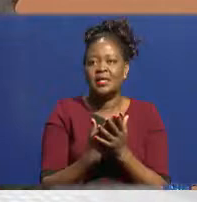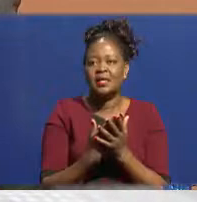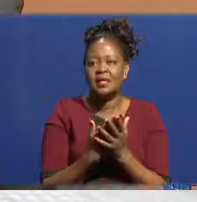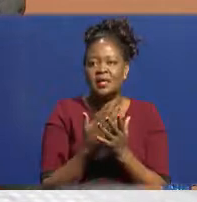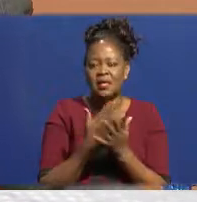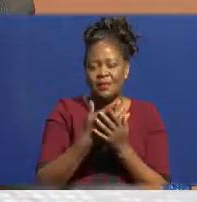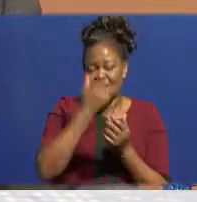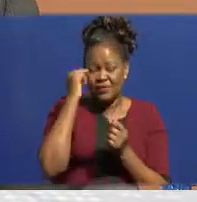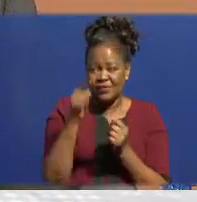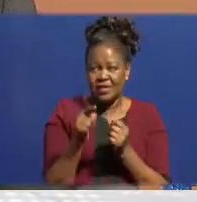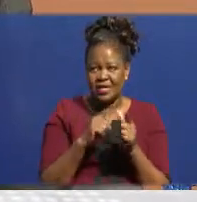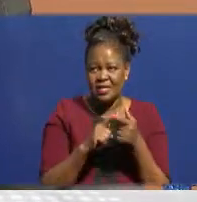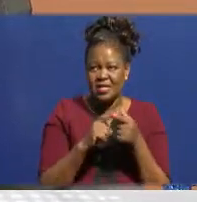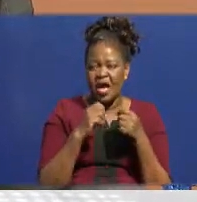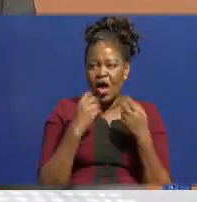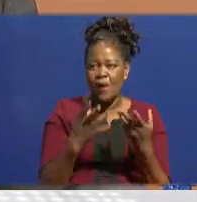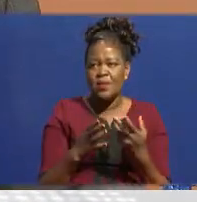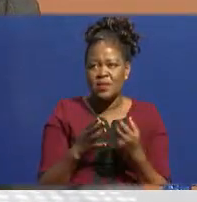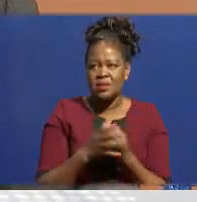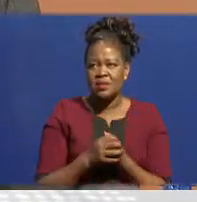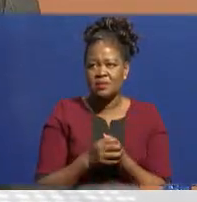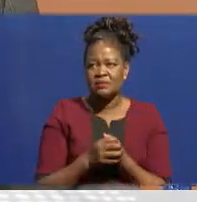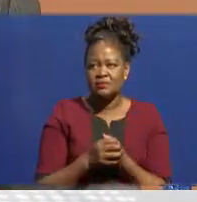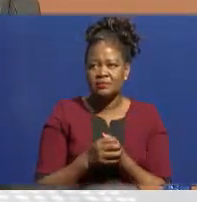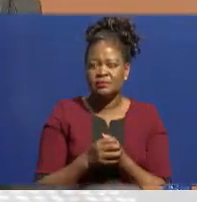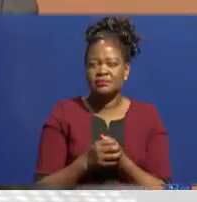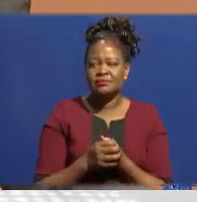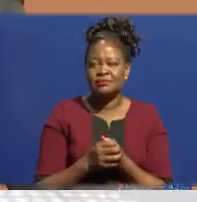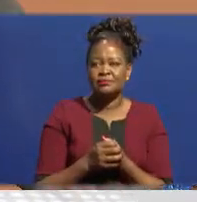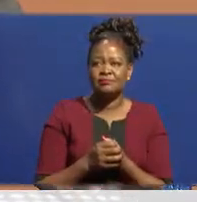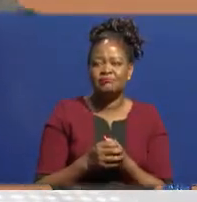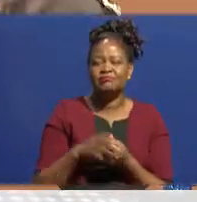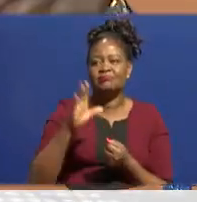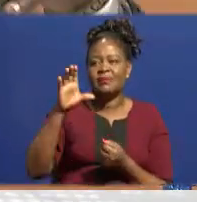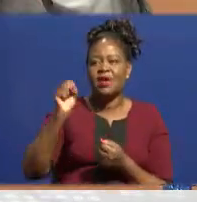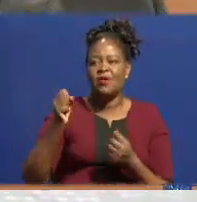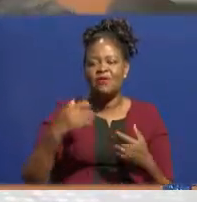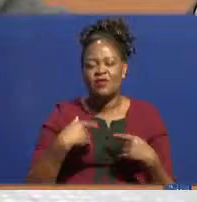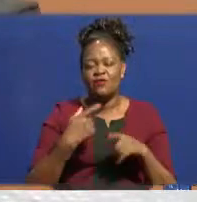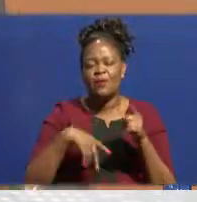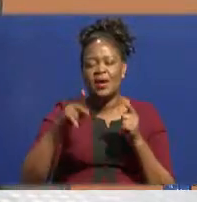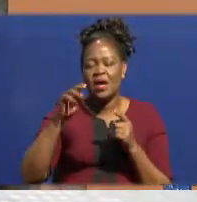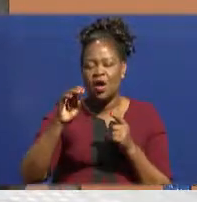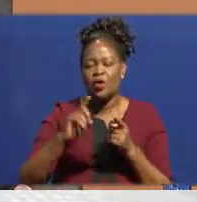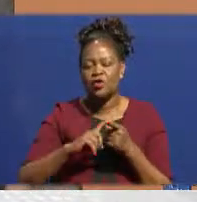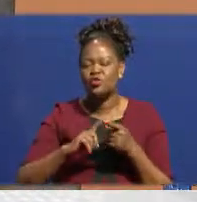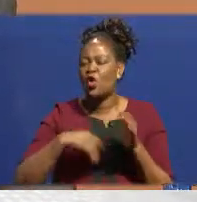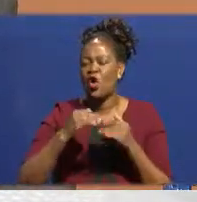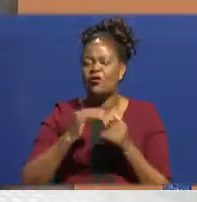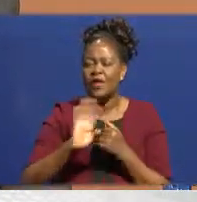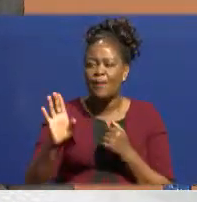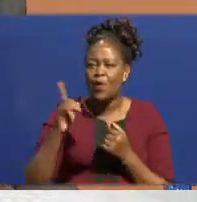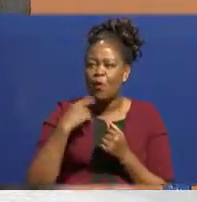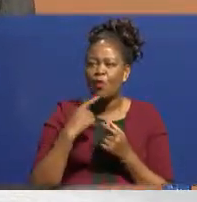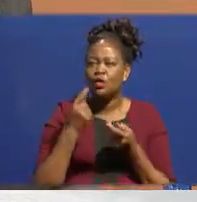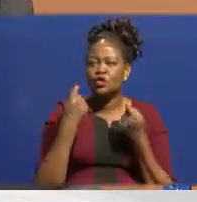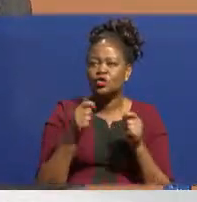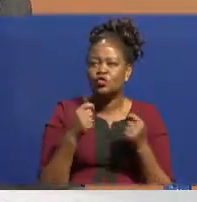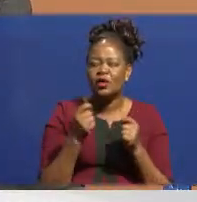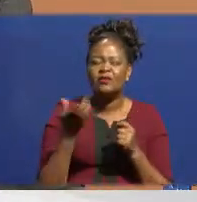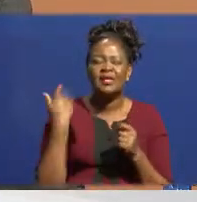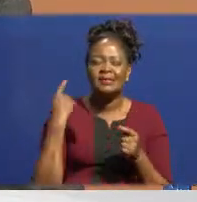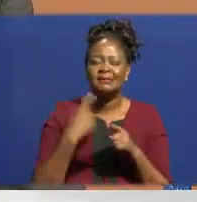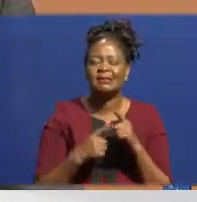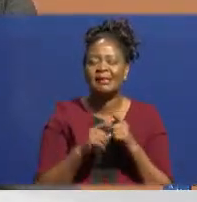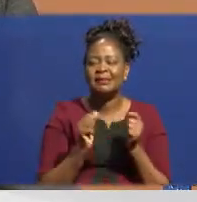because of this. How many cabinet secretaries have we had from Kagwe to all of them who've tried for the last 10